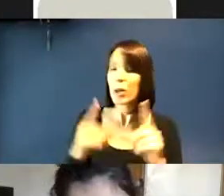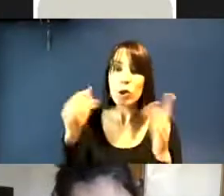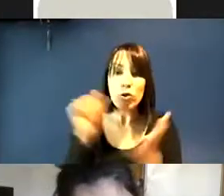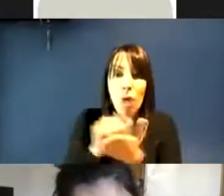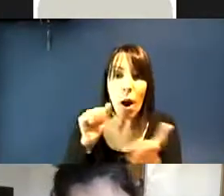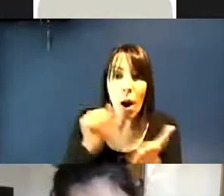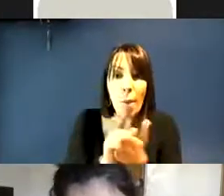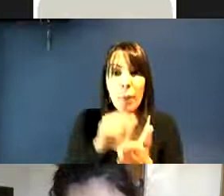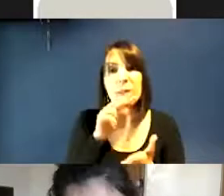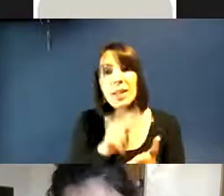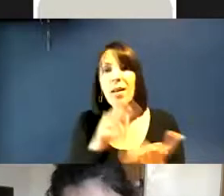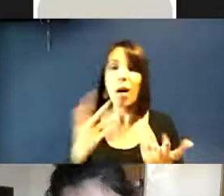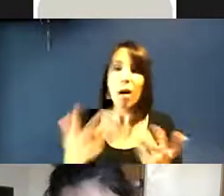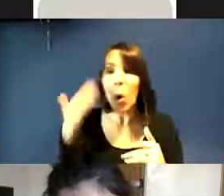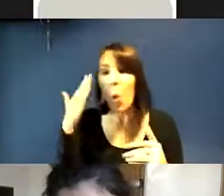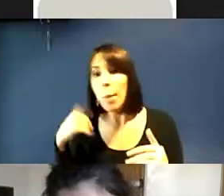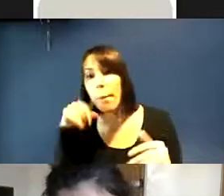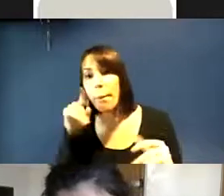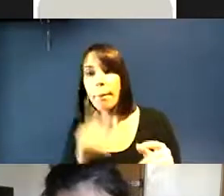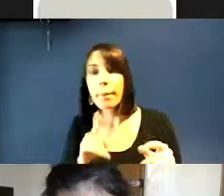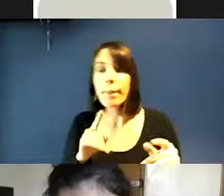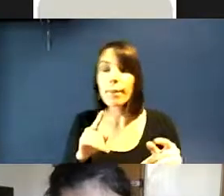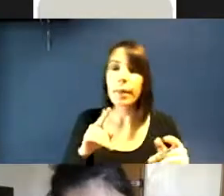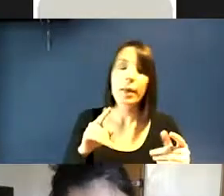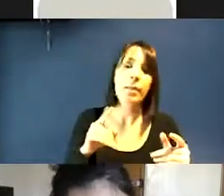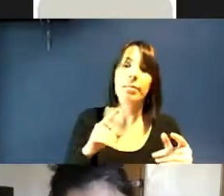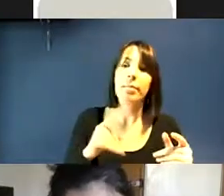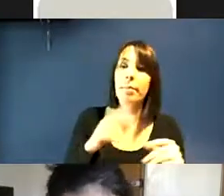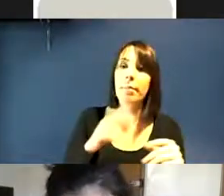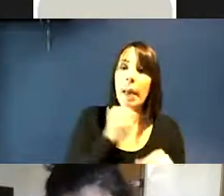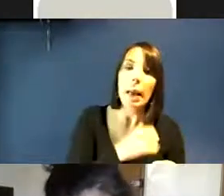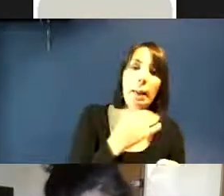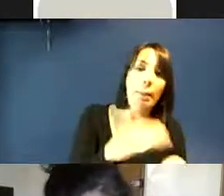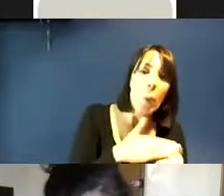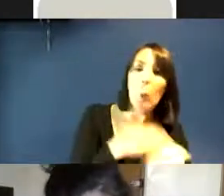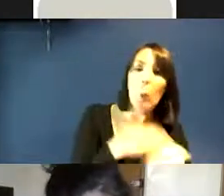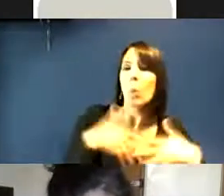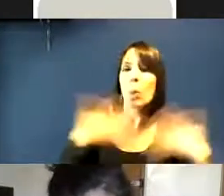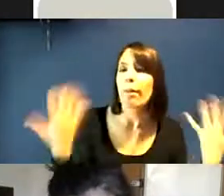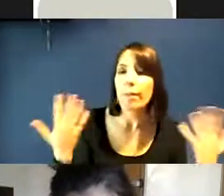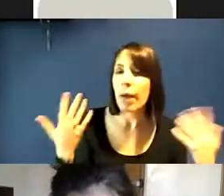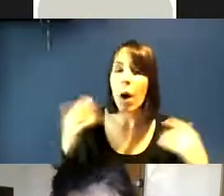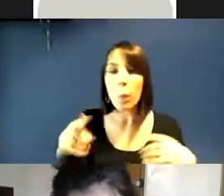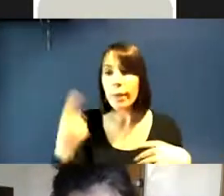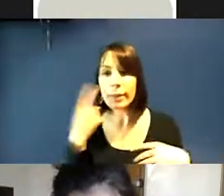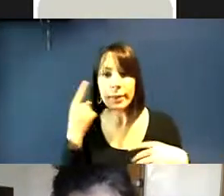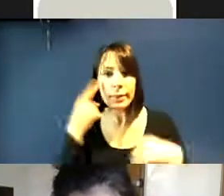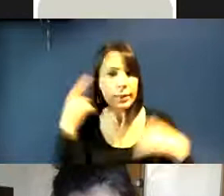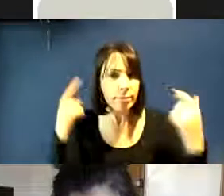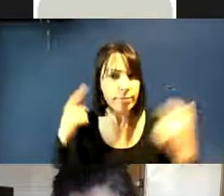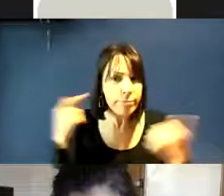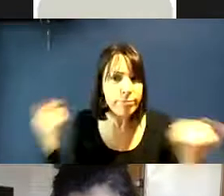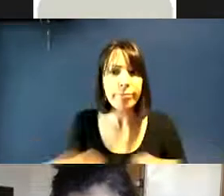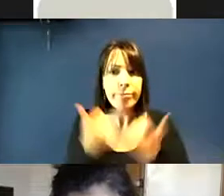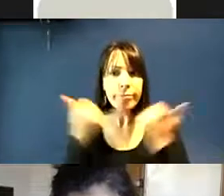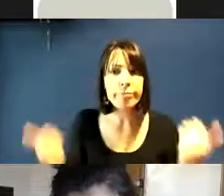we hear on the radio, or in the old-fashioned stuff our grandparents say to